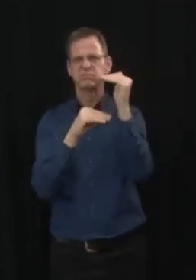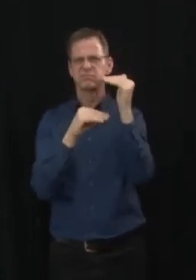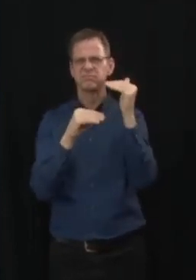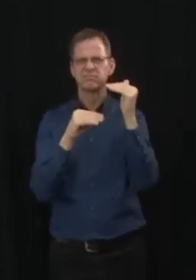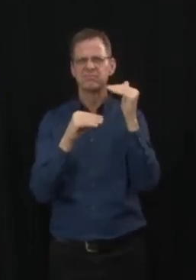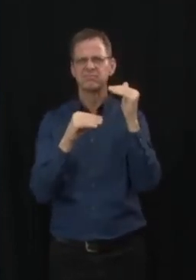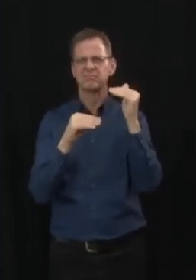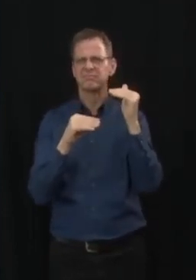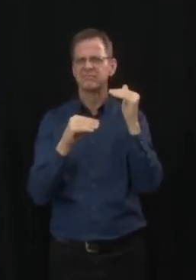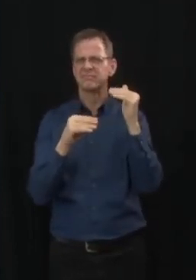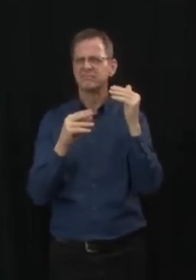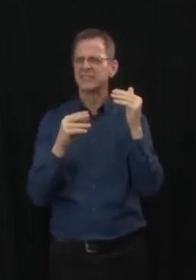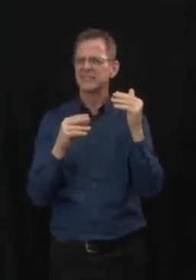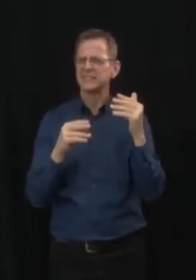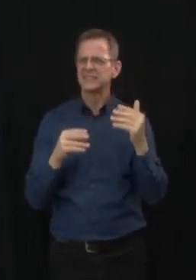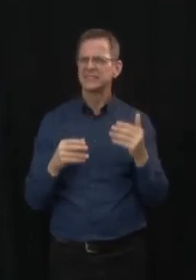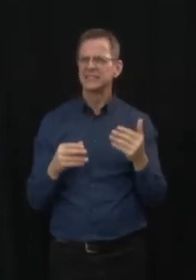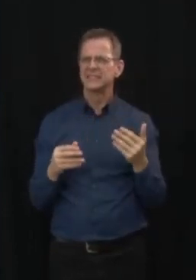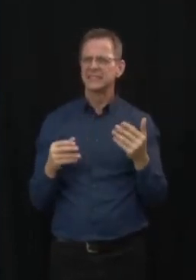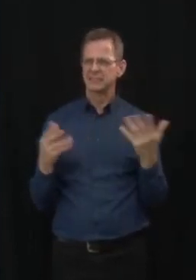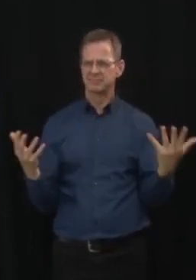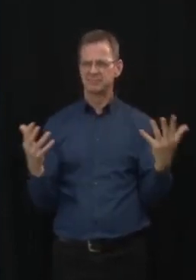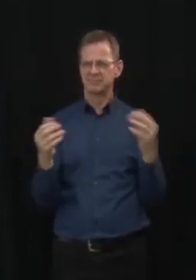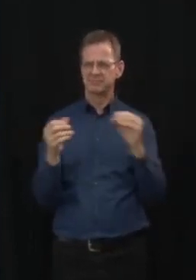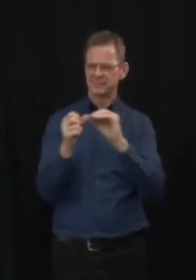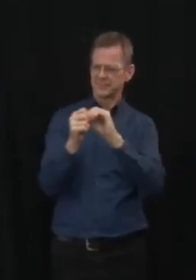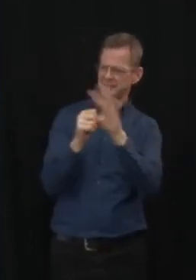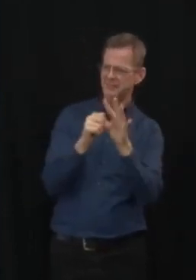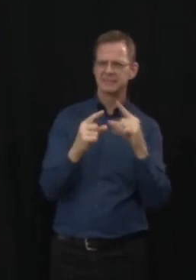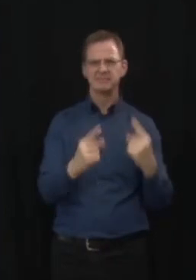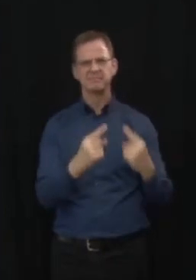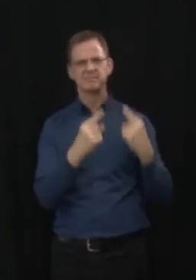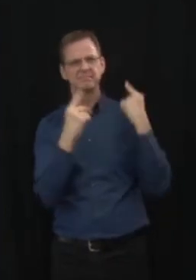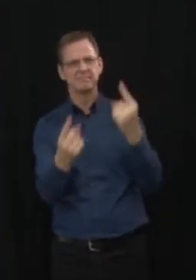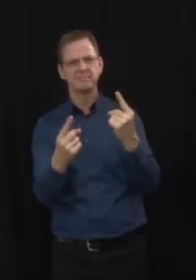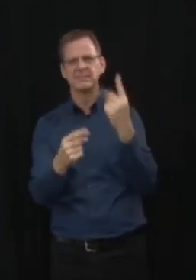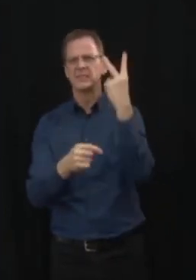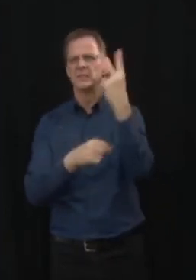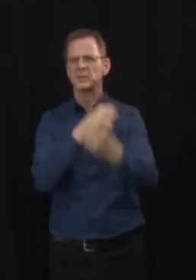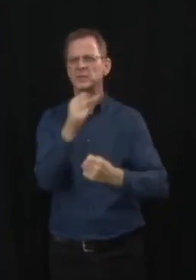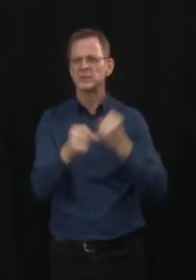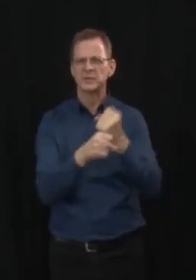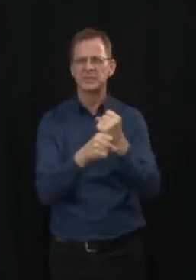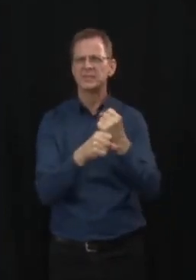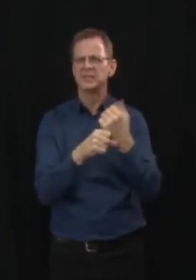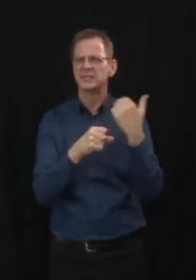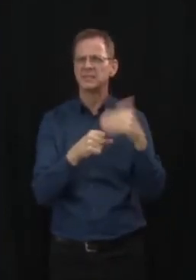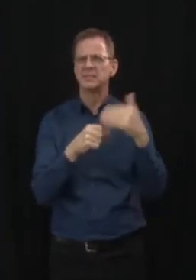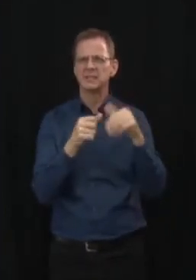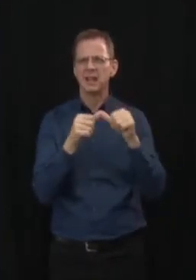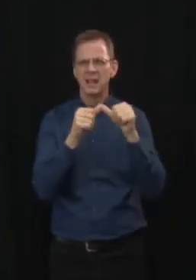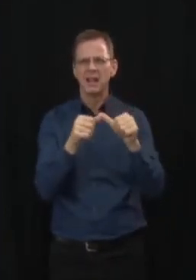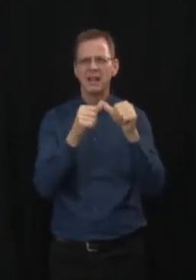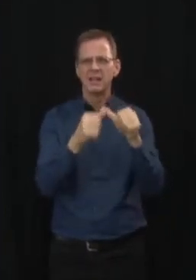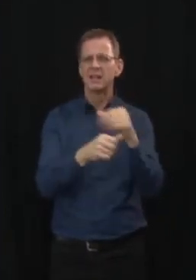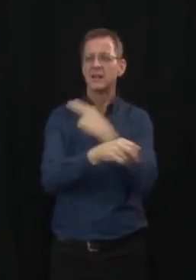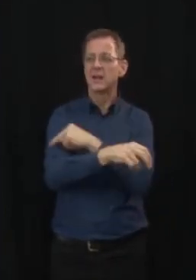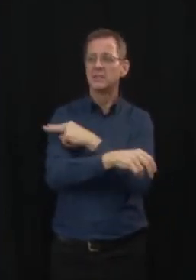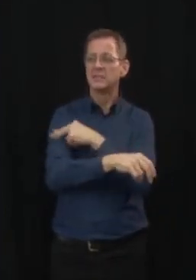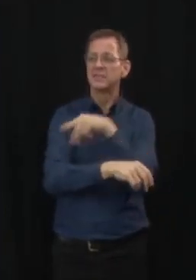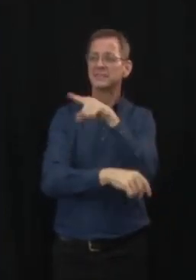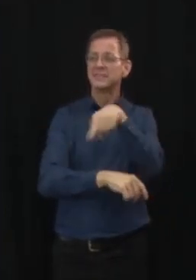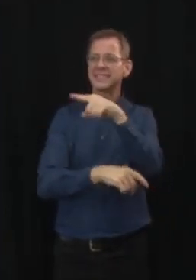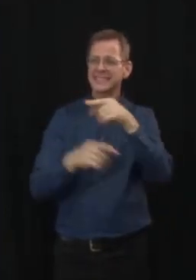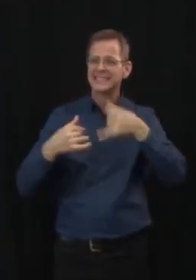after 2 years of COVID-19. The staff are under real strain, and we owe them a tremendous debt